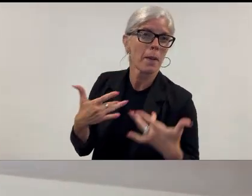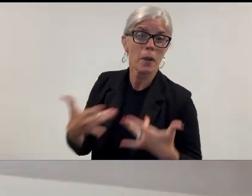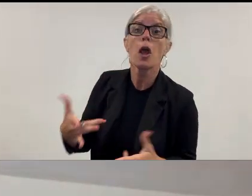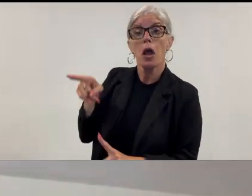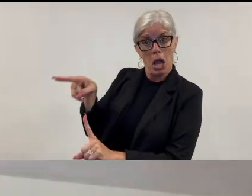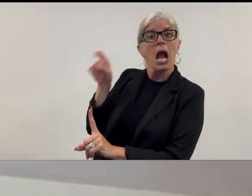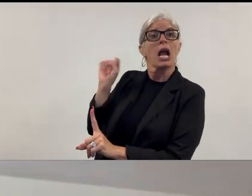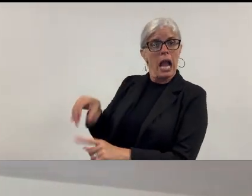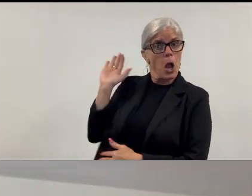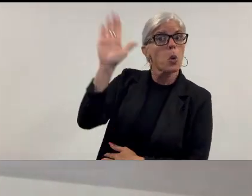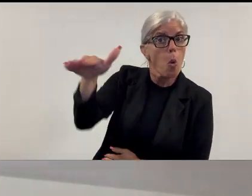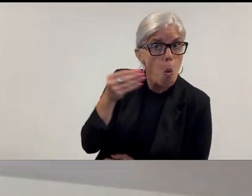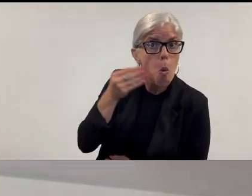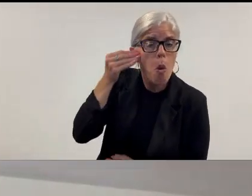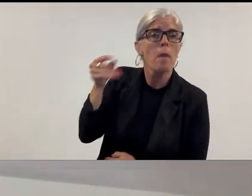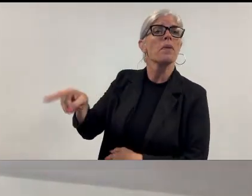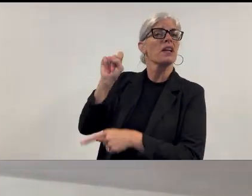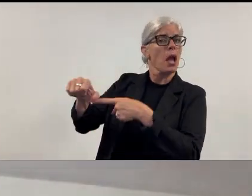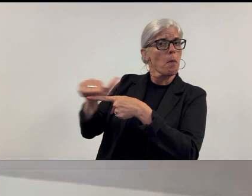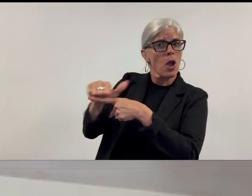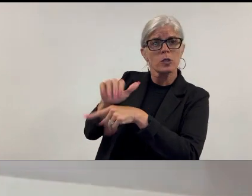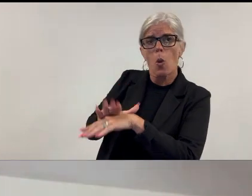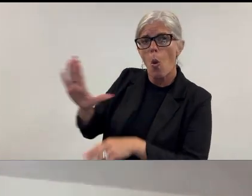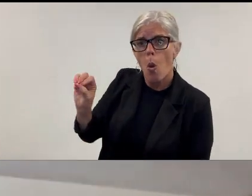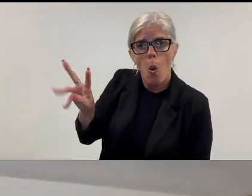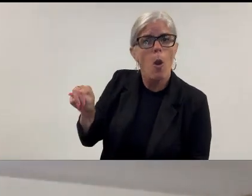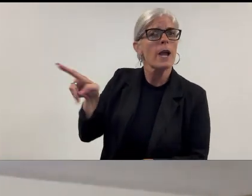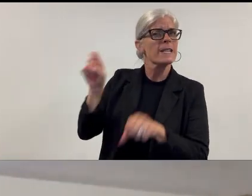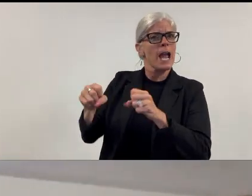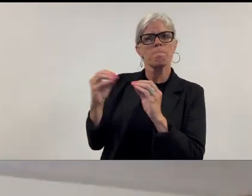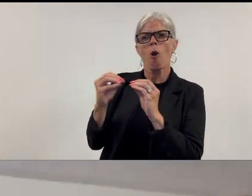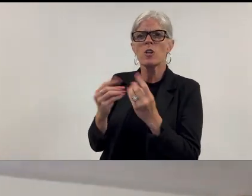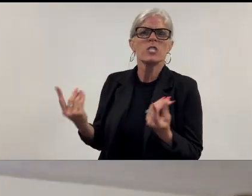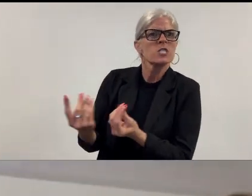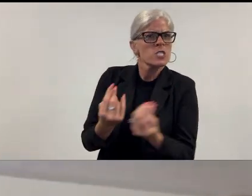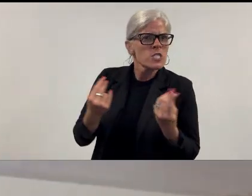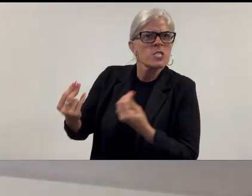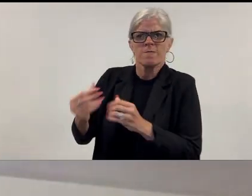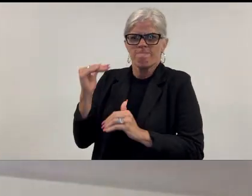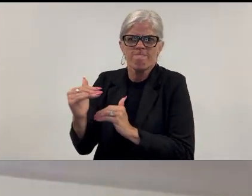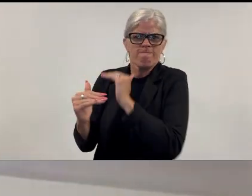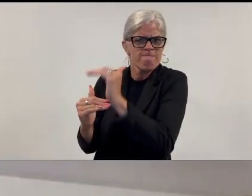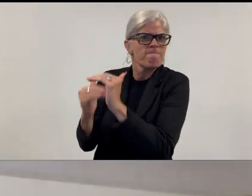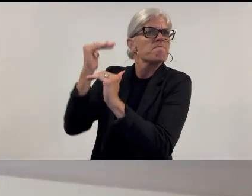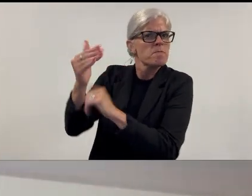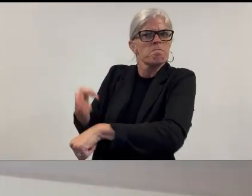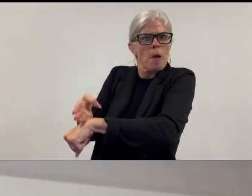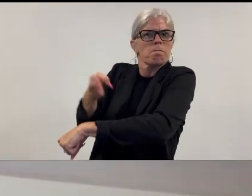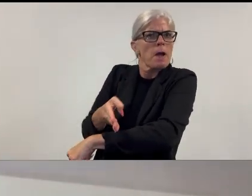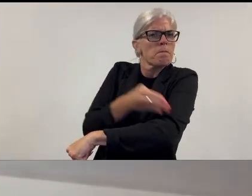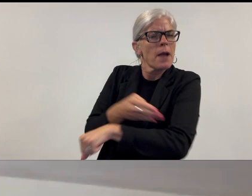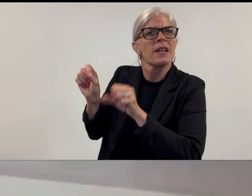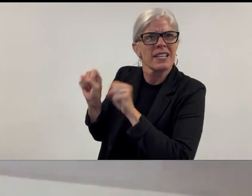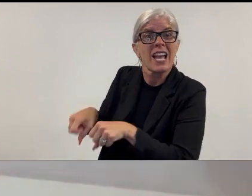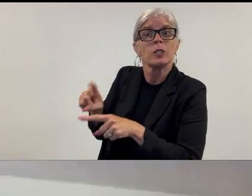adult with a spinal cord injury, if you ask me. You allow them to go home and practice on their own, to